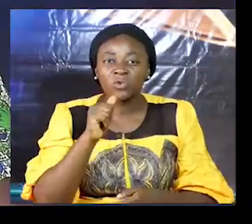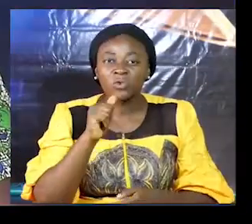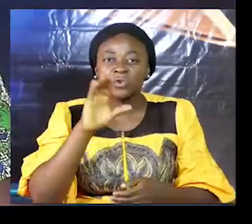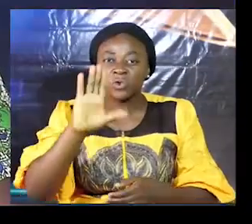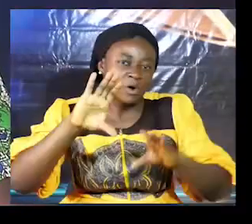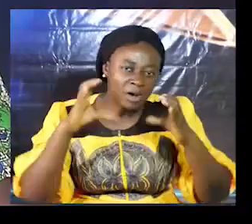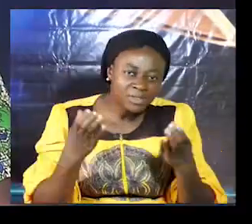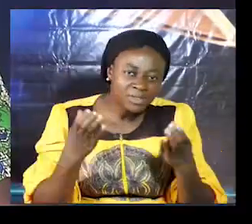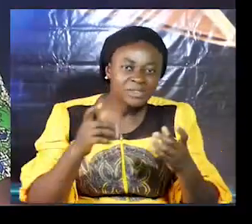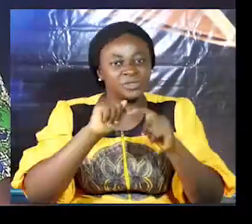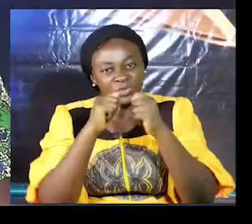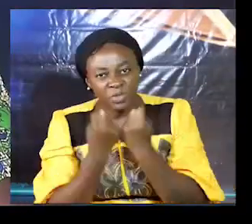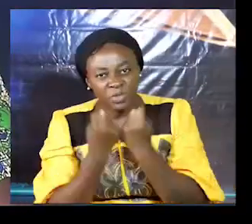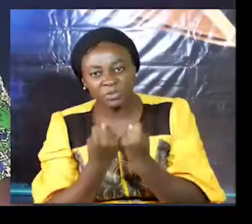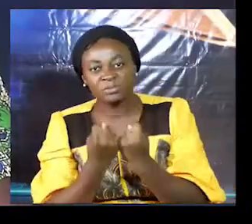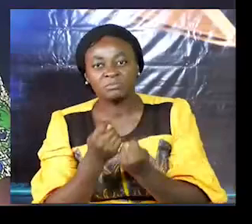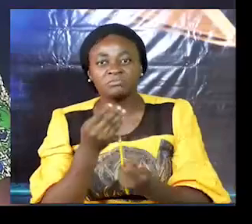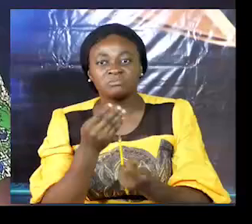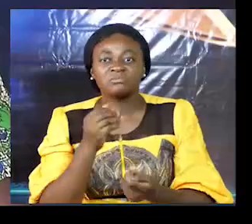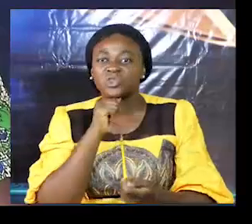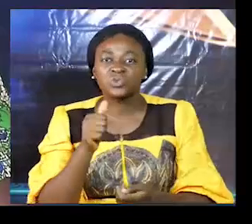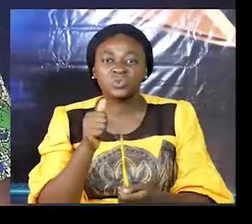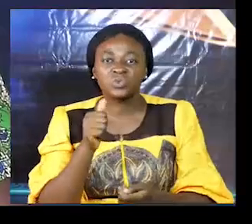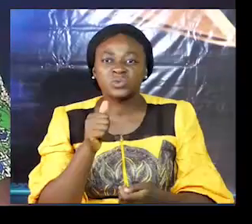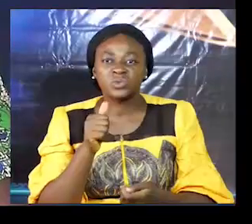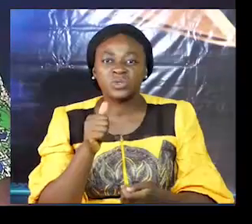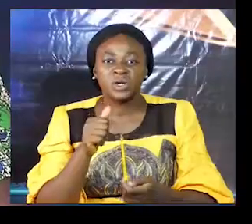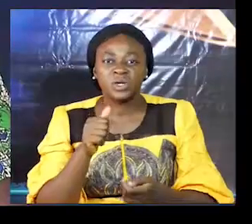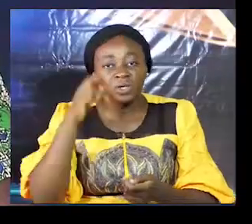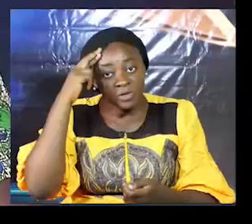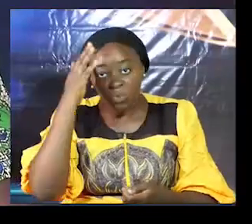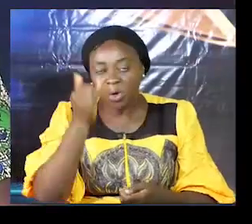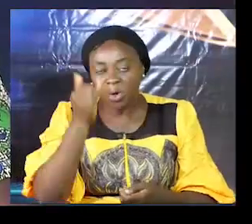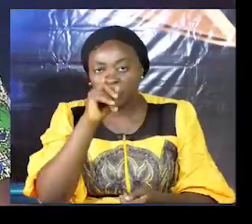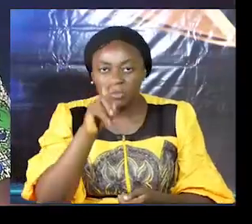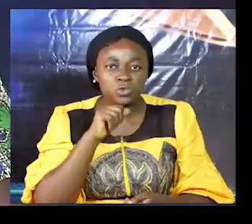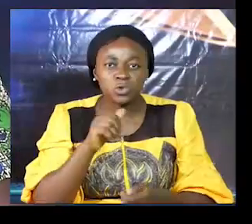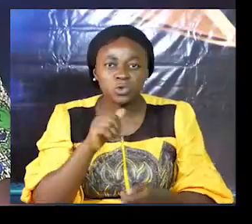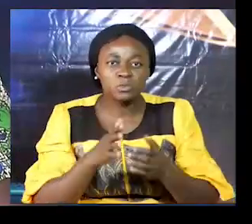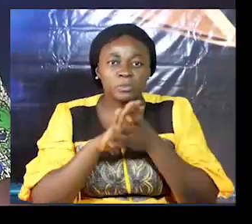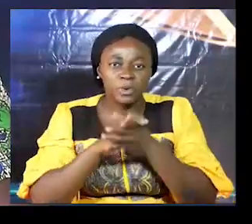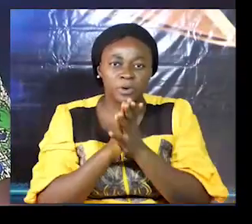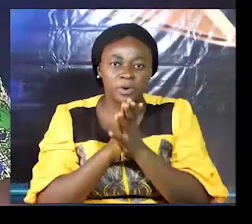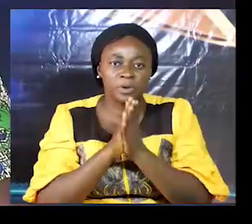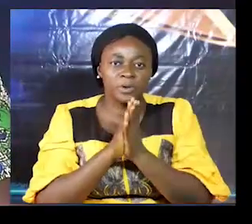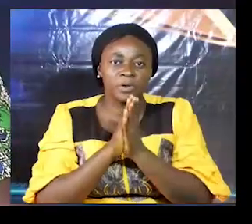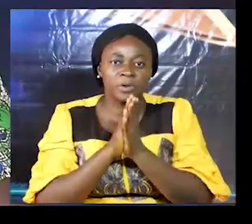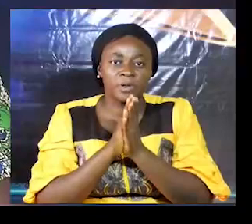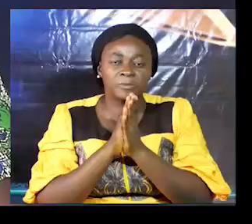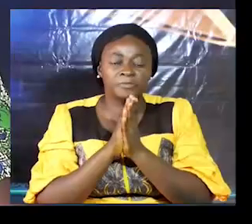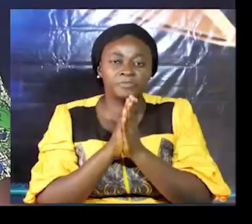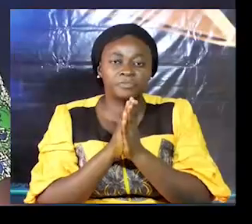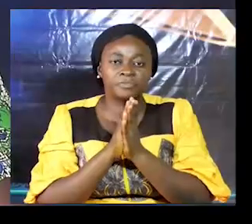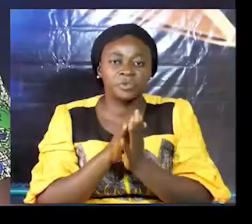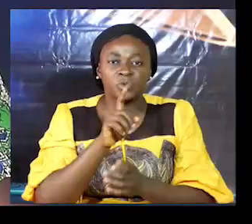the will of God for your marriage, provided it's a child of God growing in Christ. Now, the scripture came to us in the book of Romans